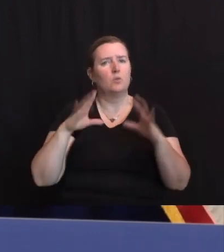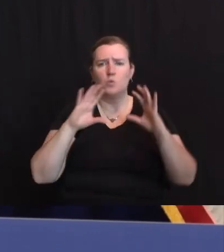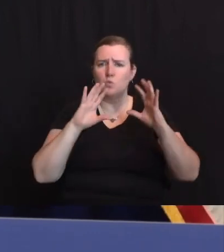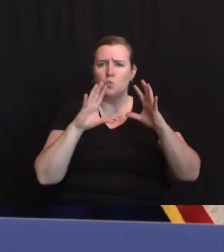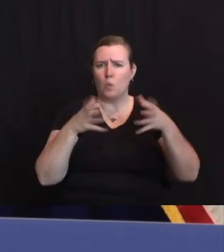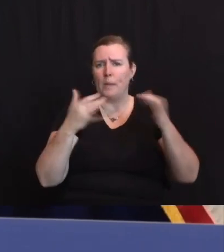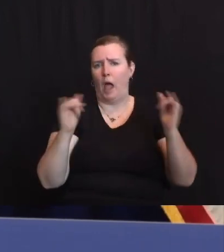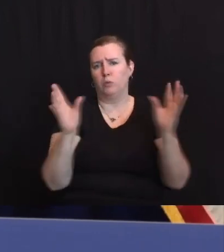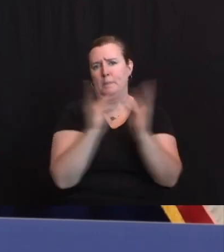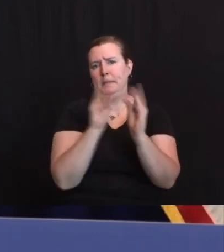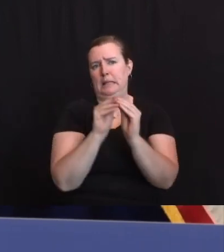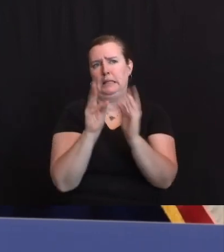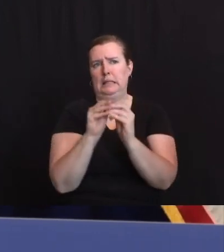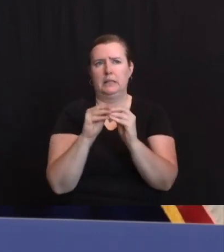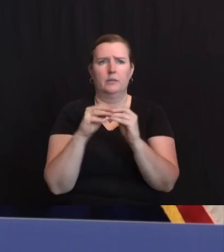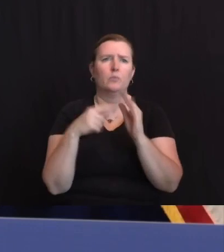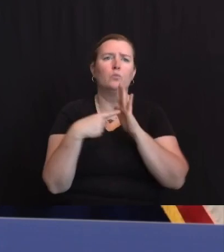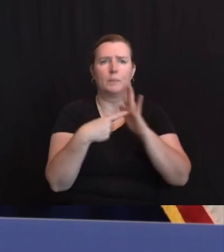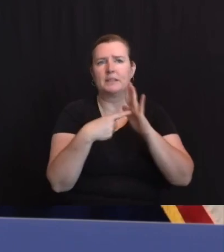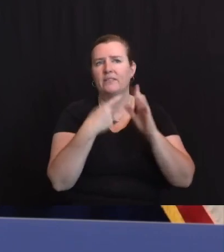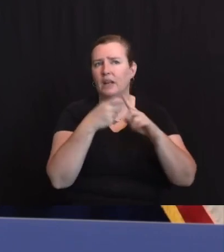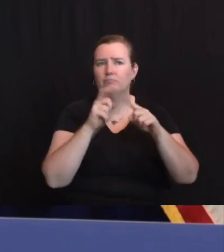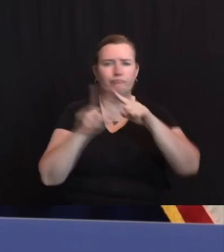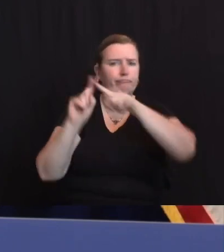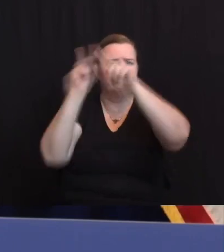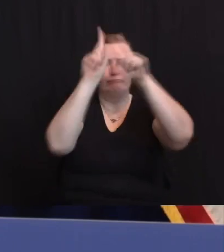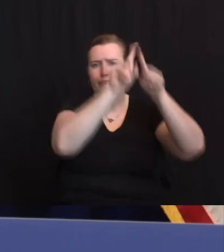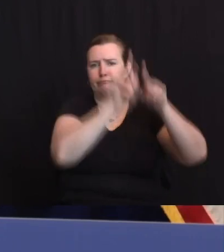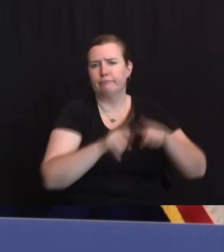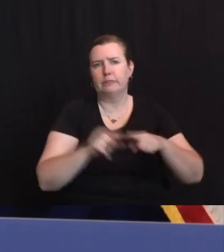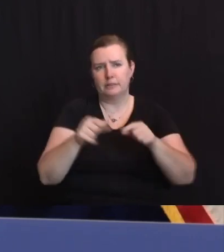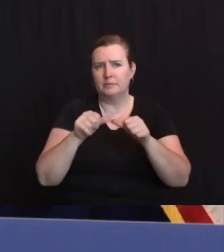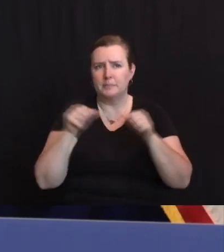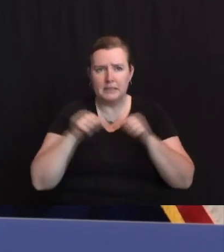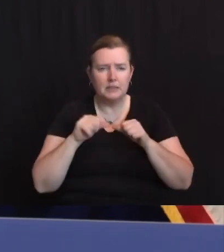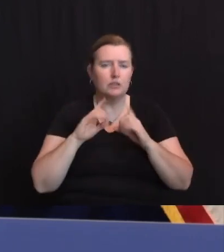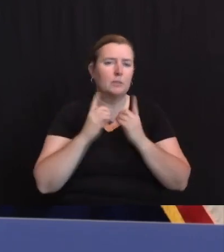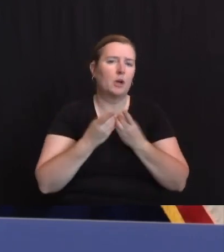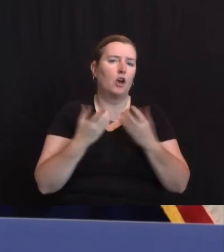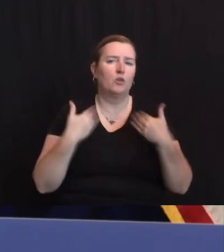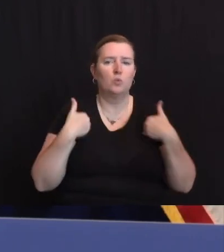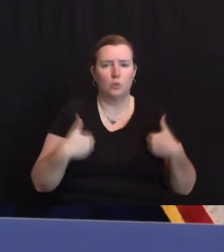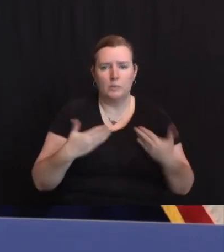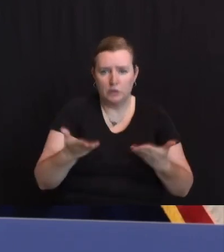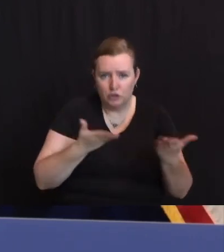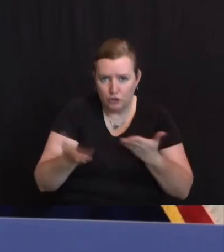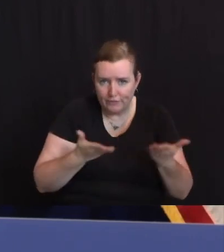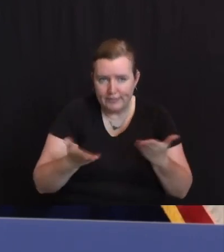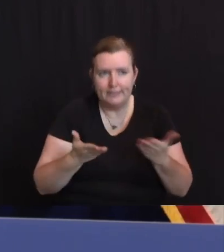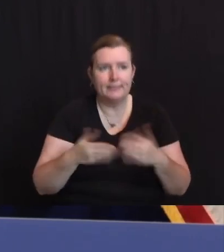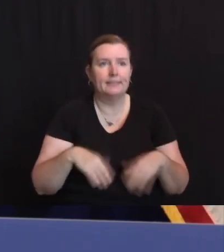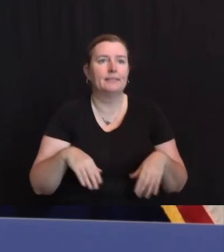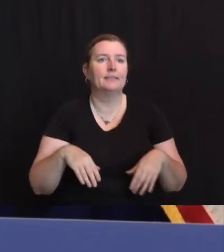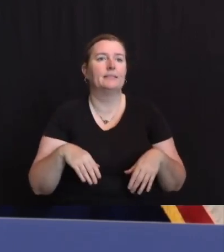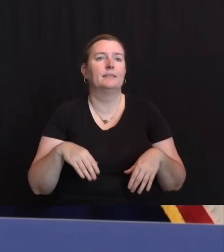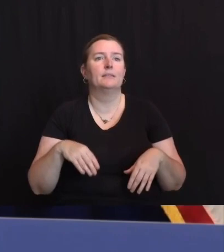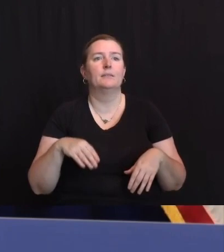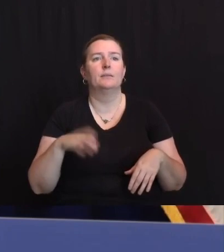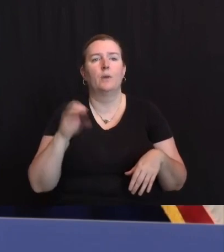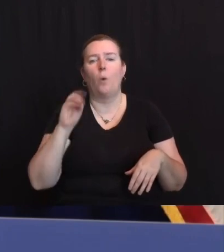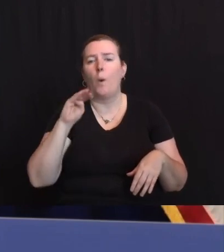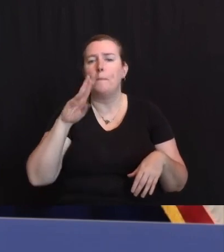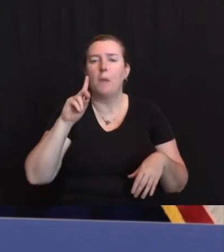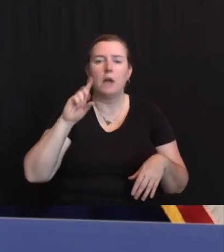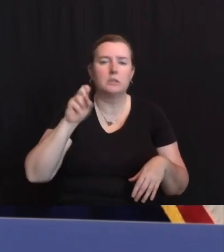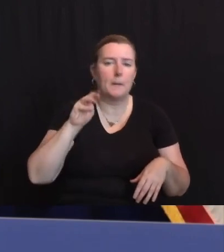across the spectrum. Department of Human Services has a seat. The ombudsperson has a